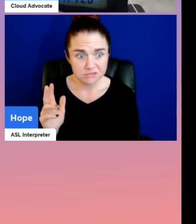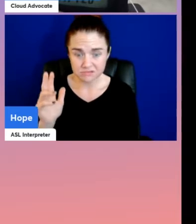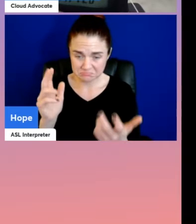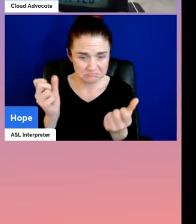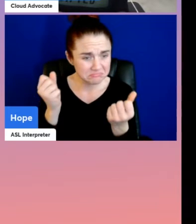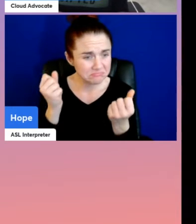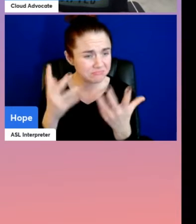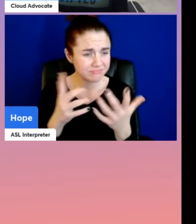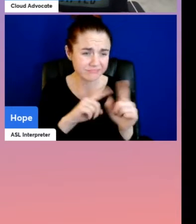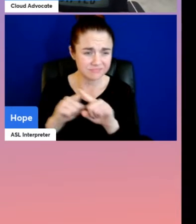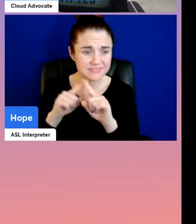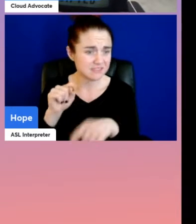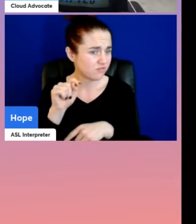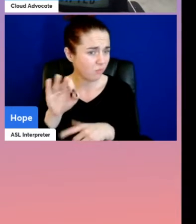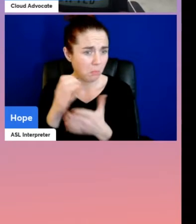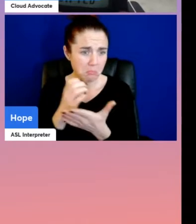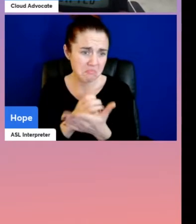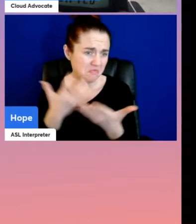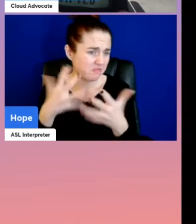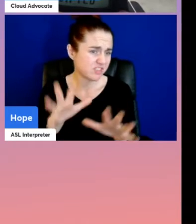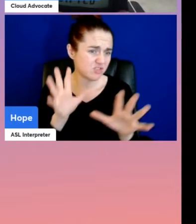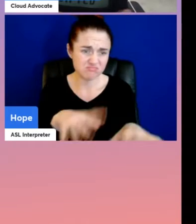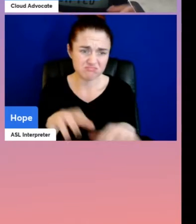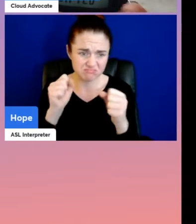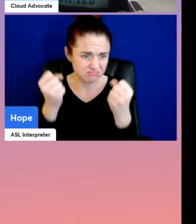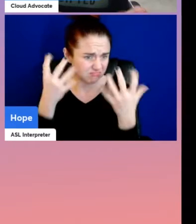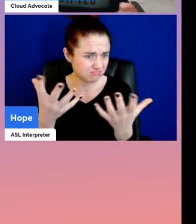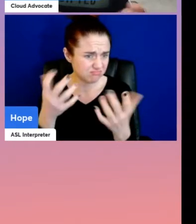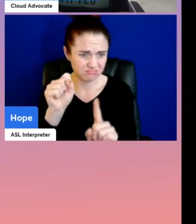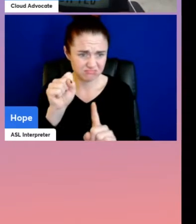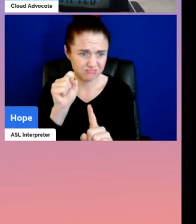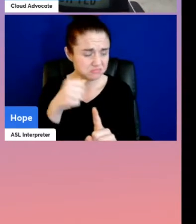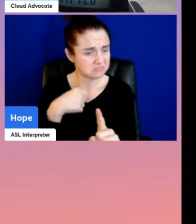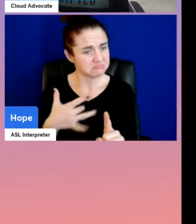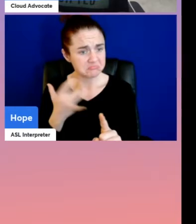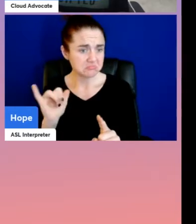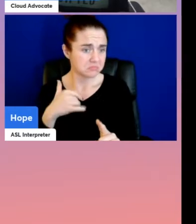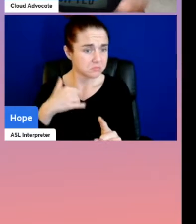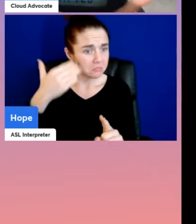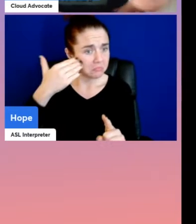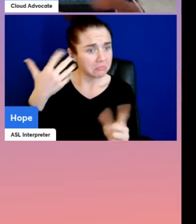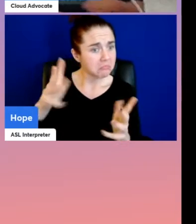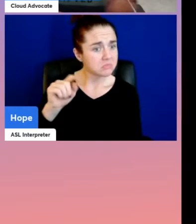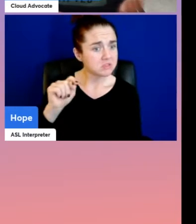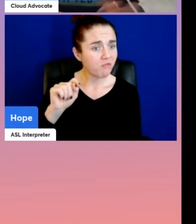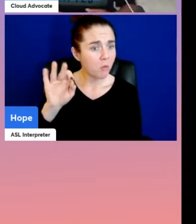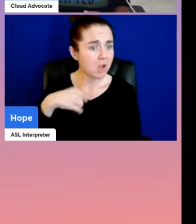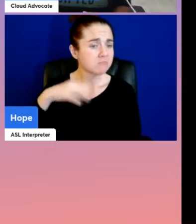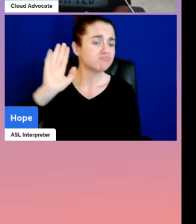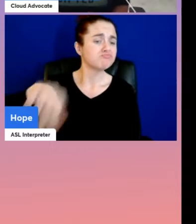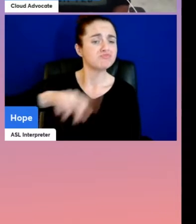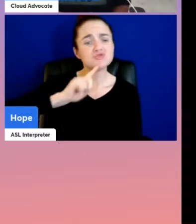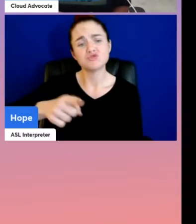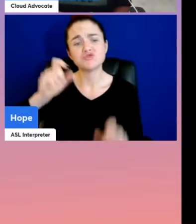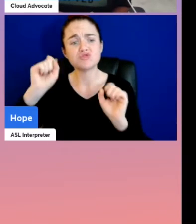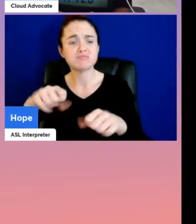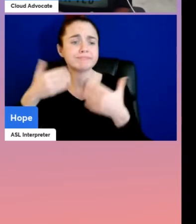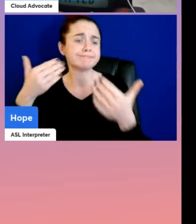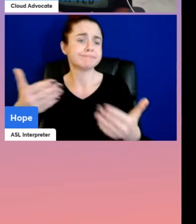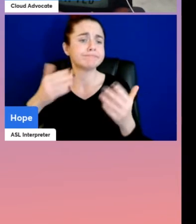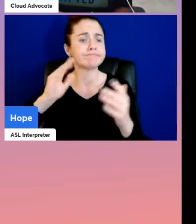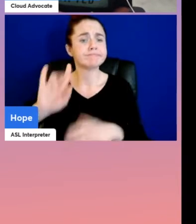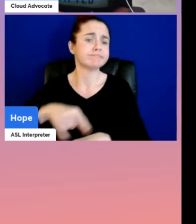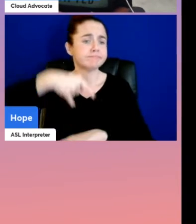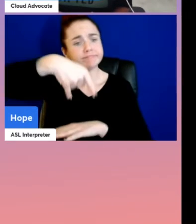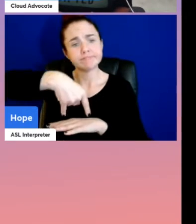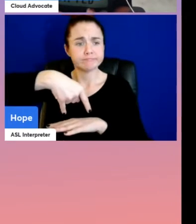different Terraform courses. And, I felt like I knew Terraform. So I was just like, yeah, okay, let me stand up Terraform for this